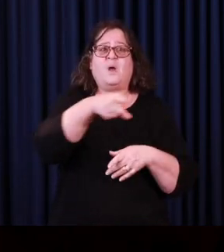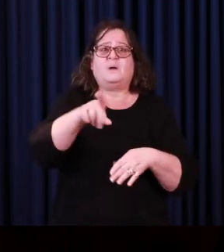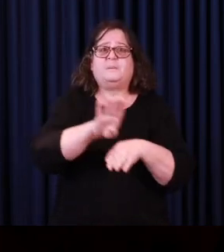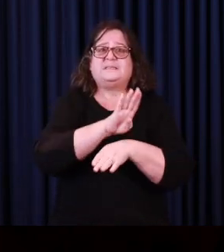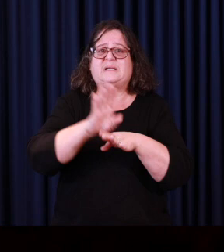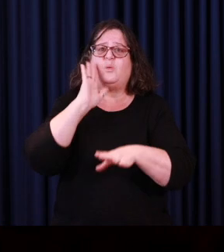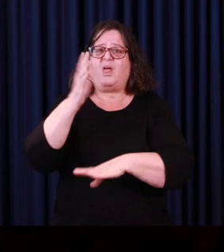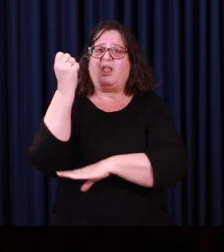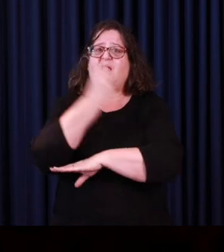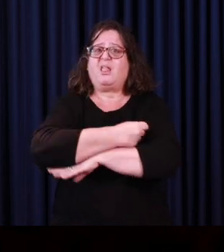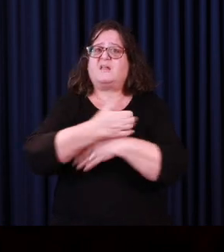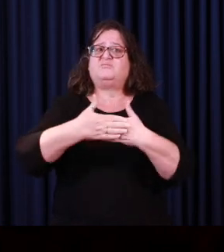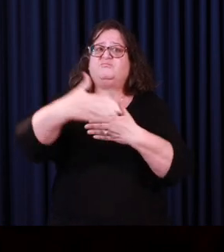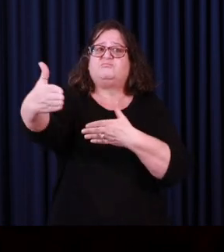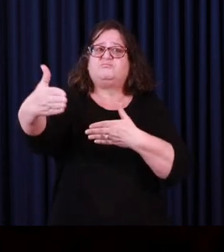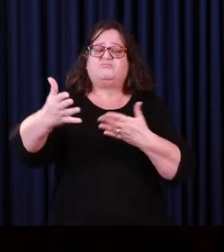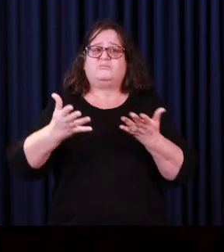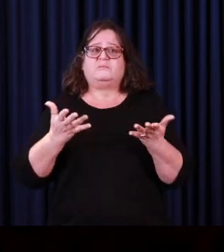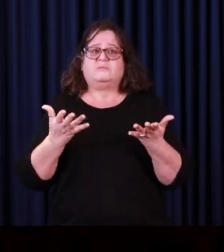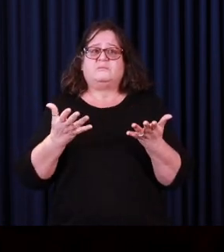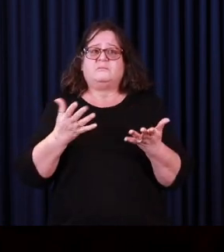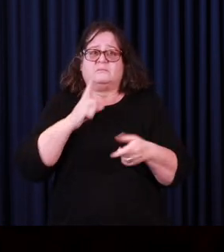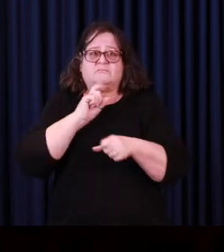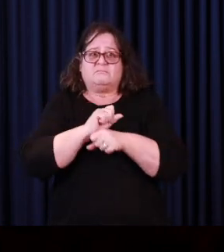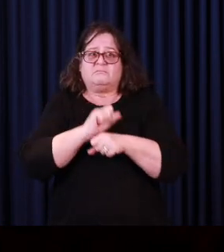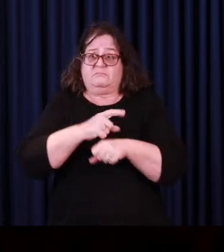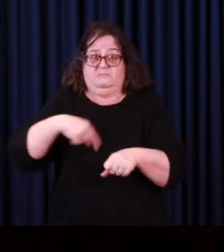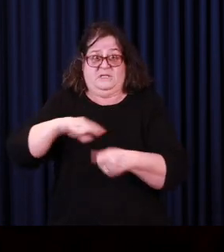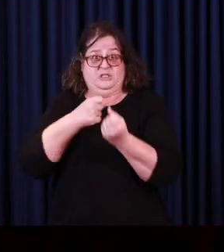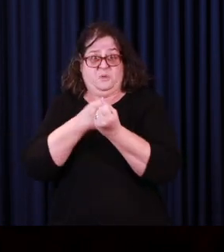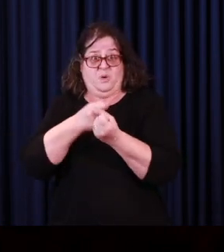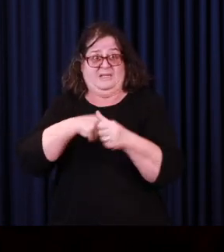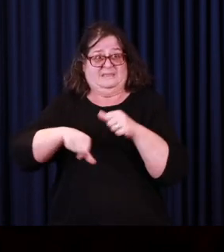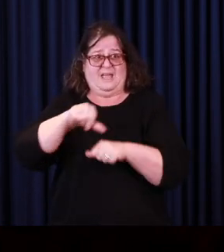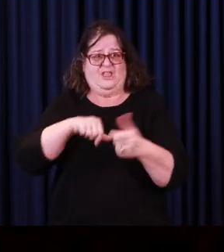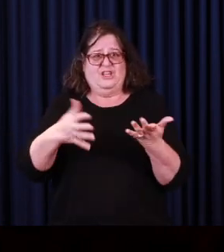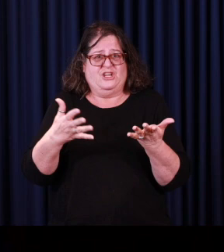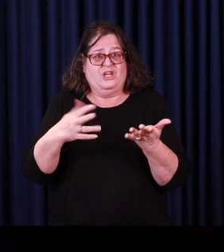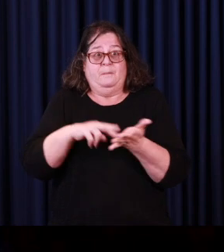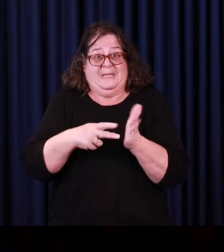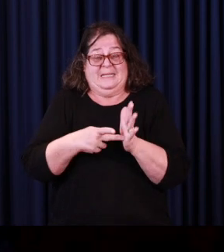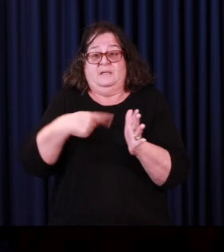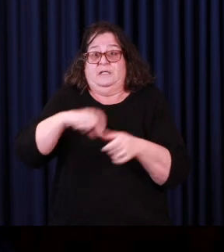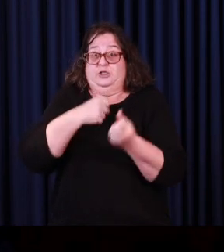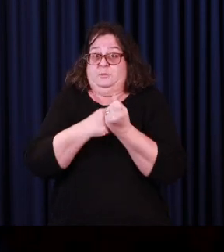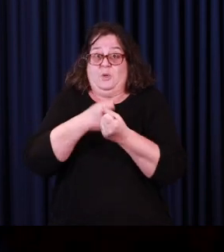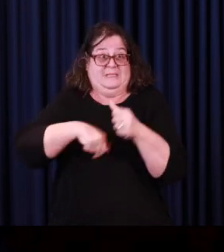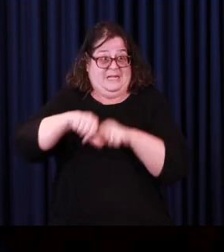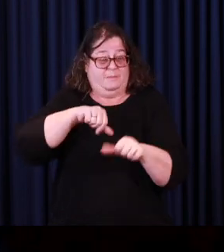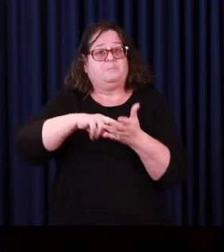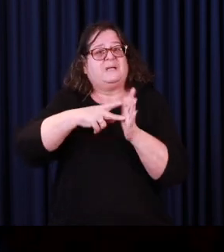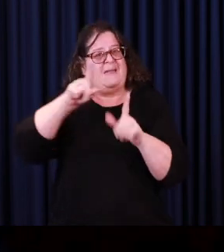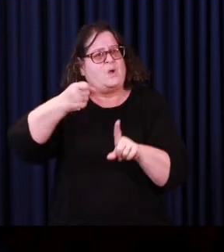If we're really all in this together, then we have to appreciate that for many families,